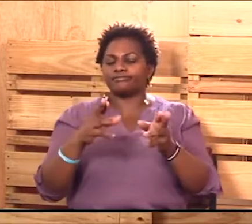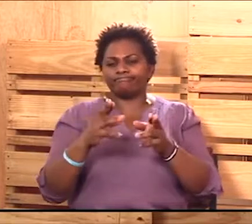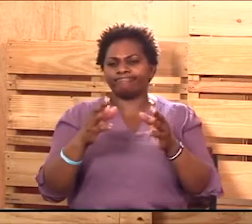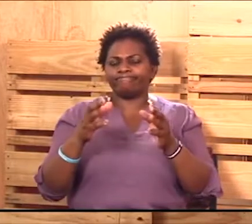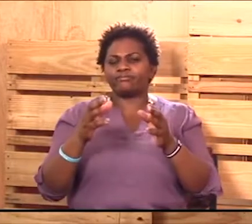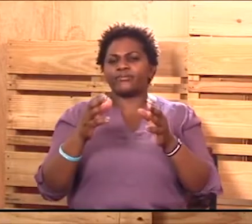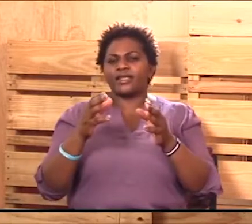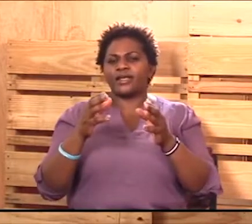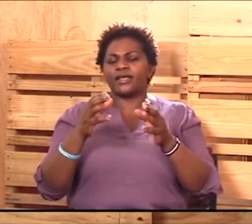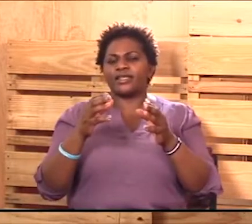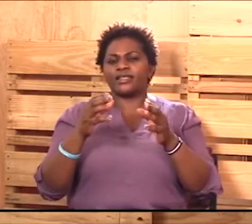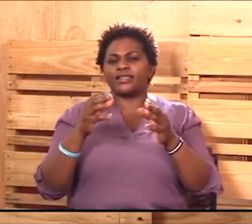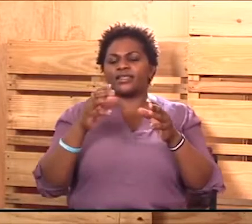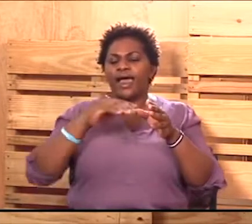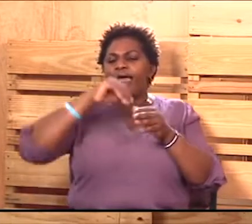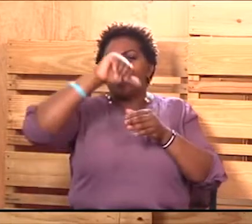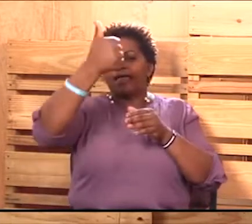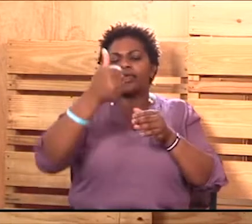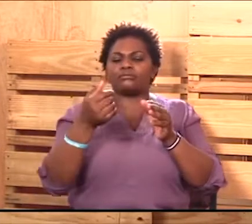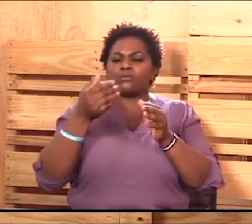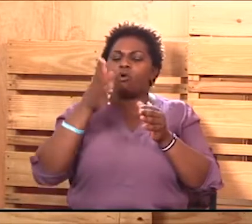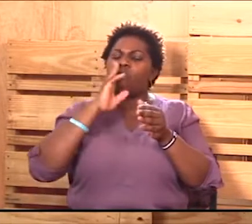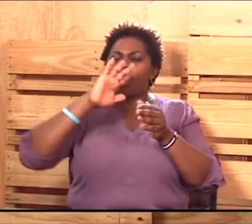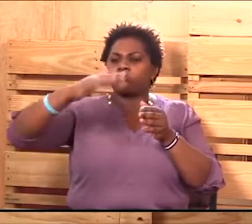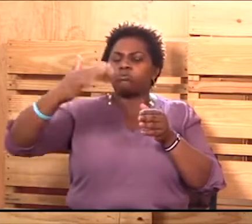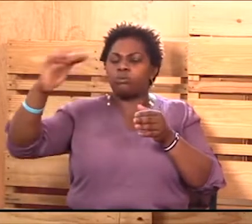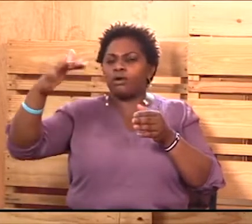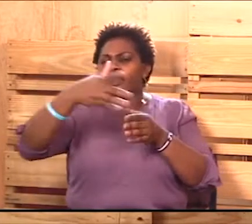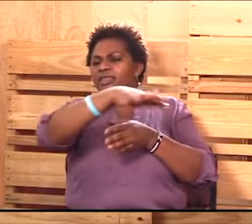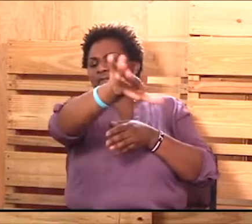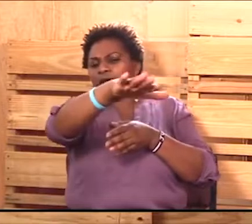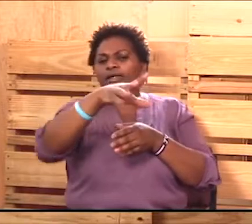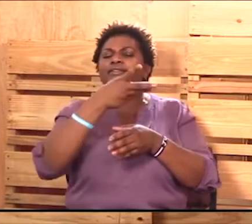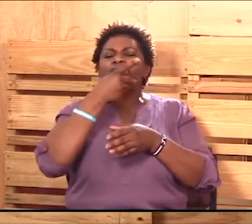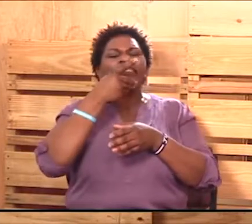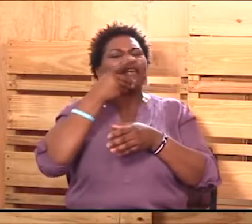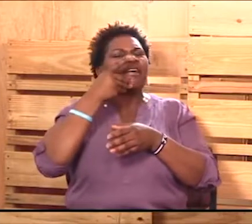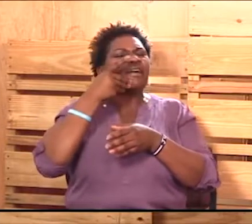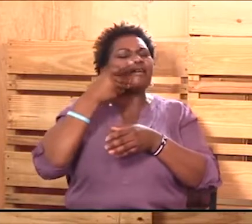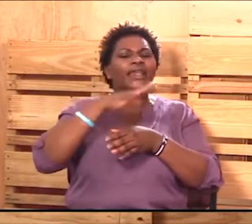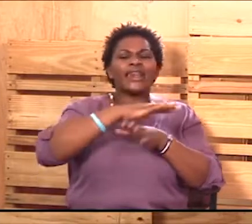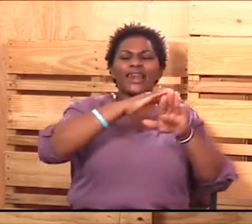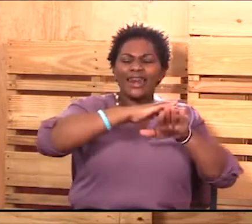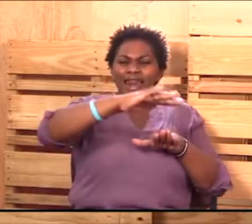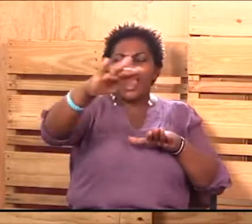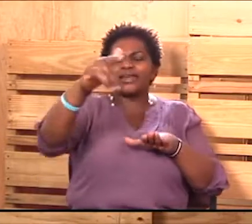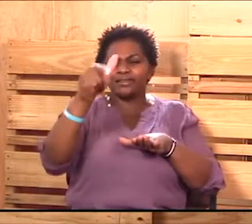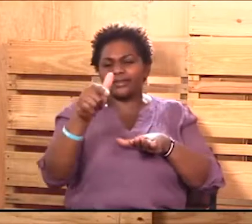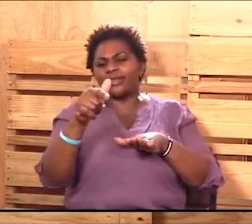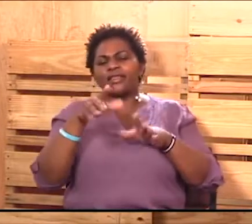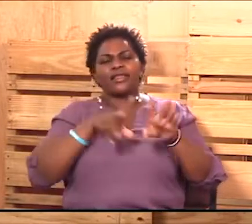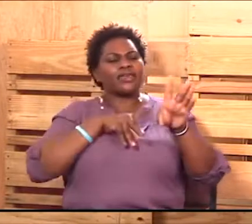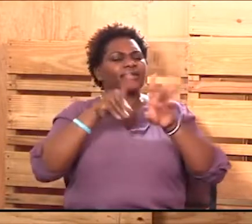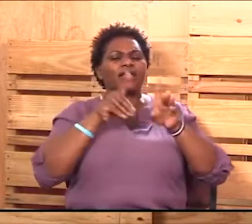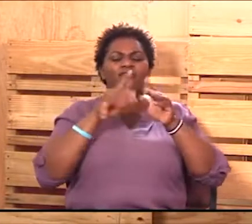And they have come on the other side where they meet a desert. And now they land into the desert, you know, as they travel